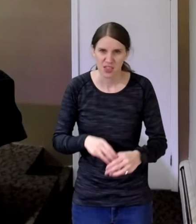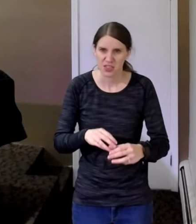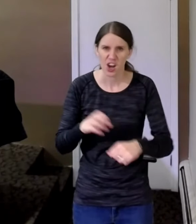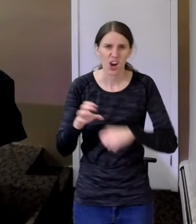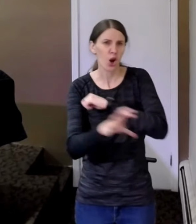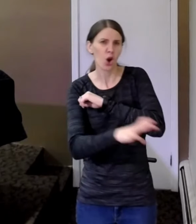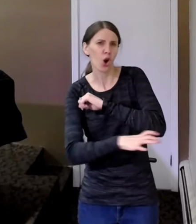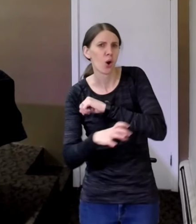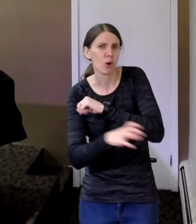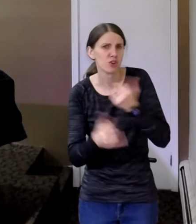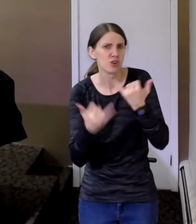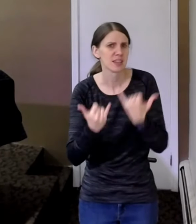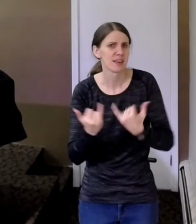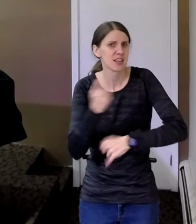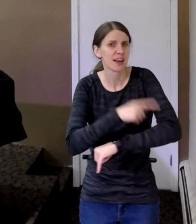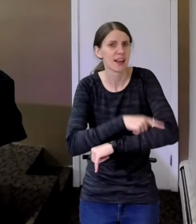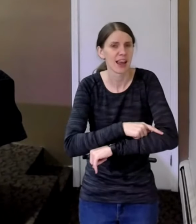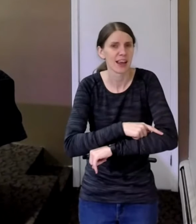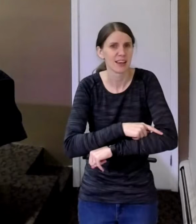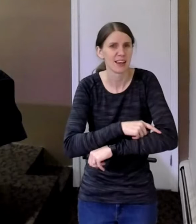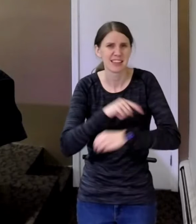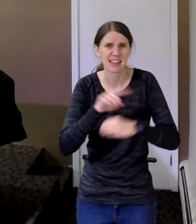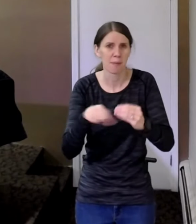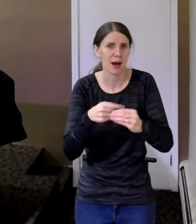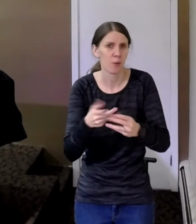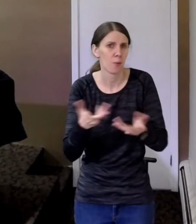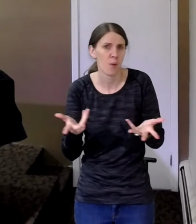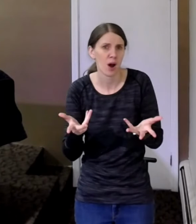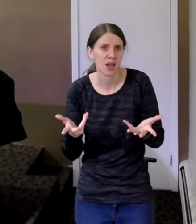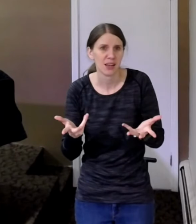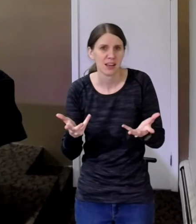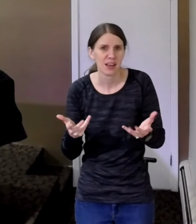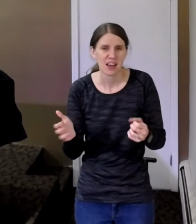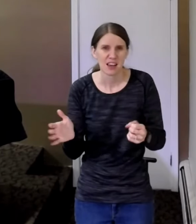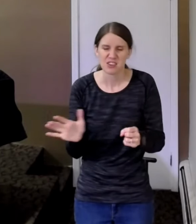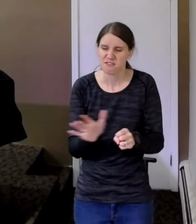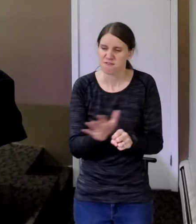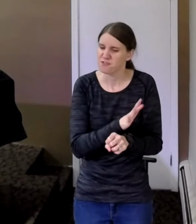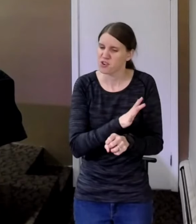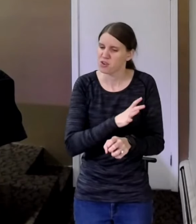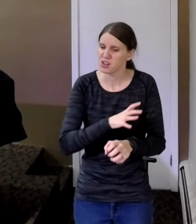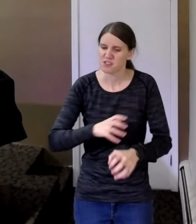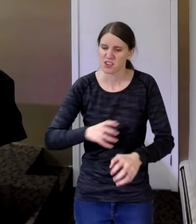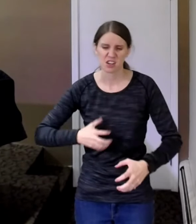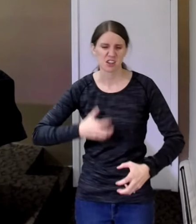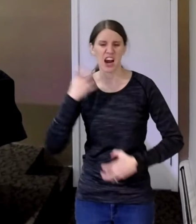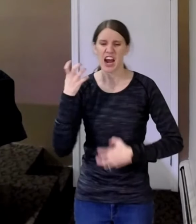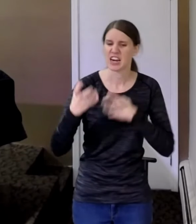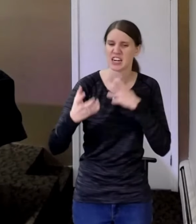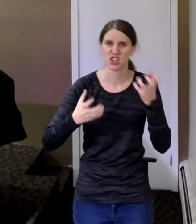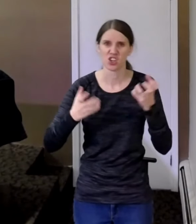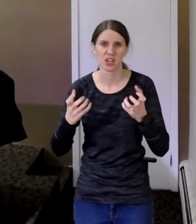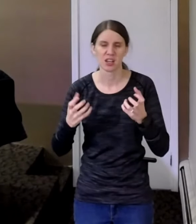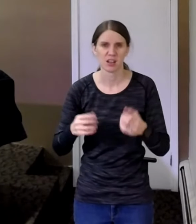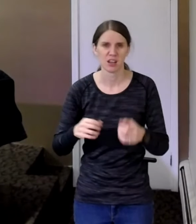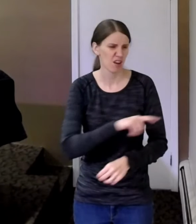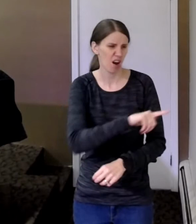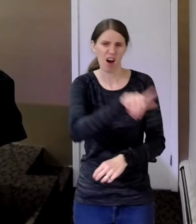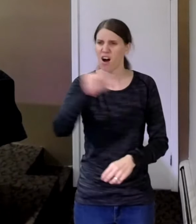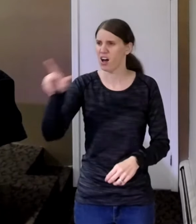of today are about, that rage is everywhere, that hope is